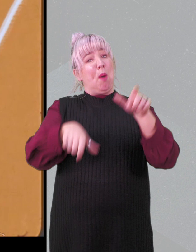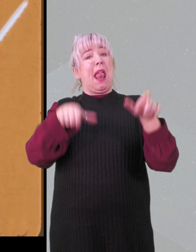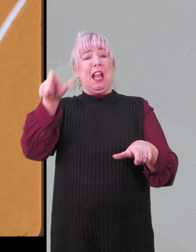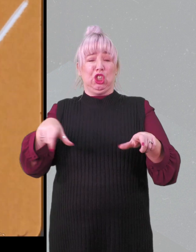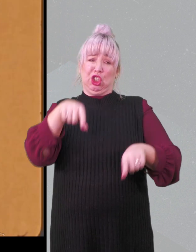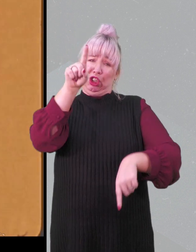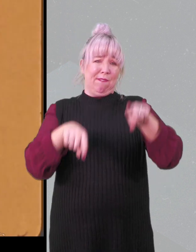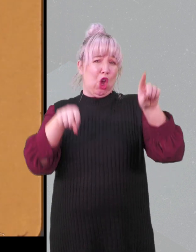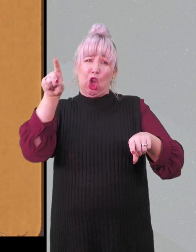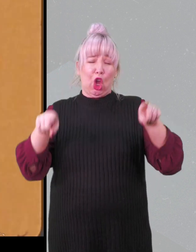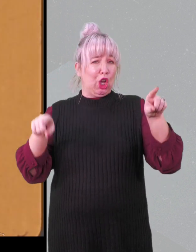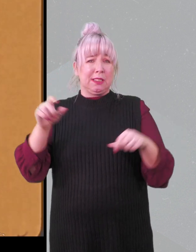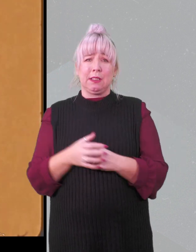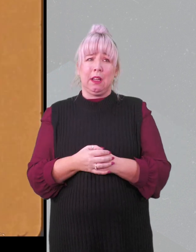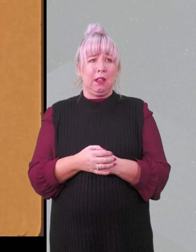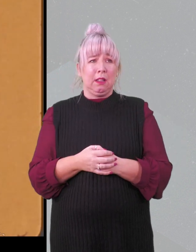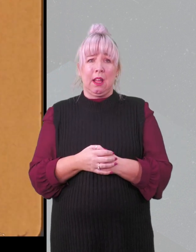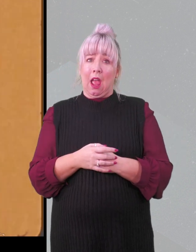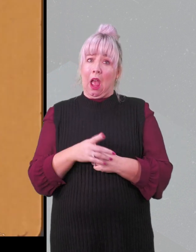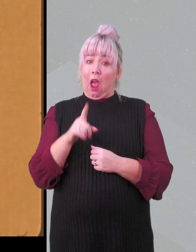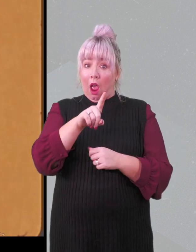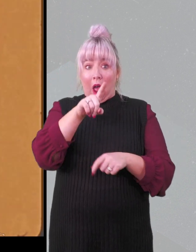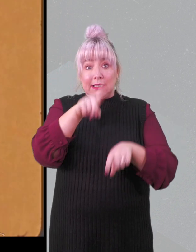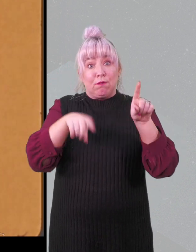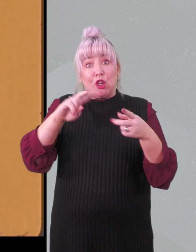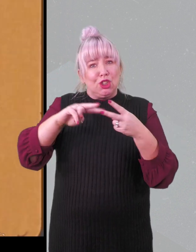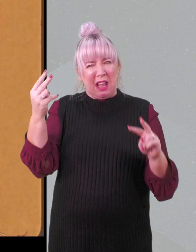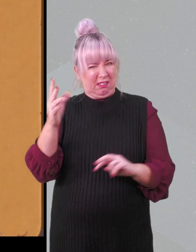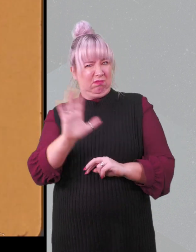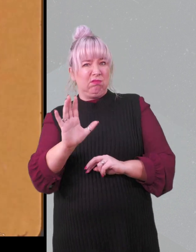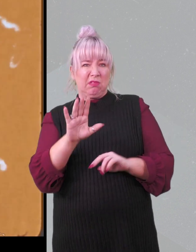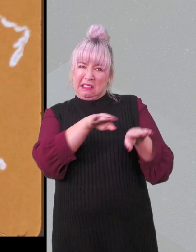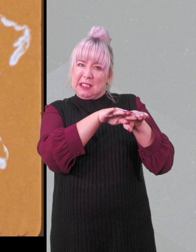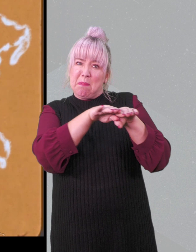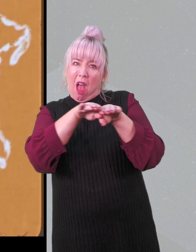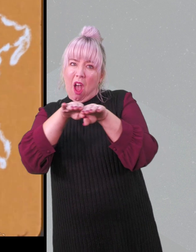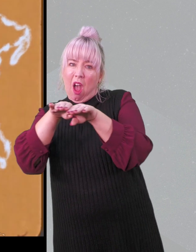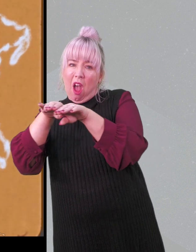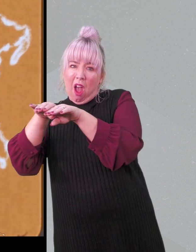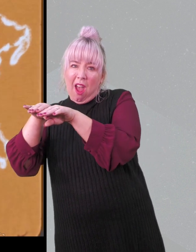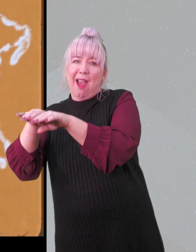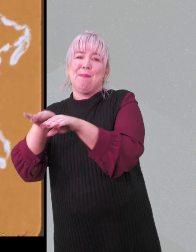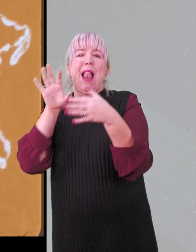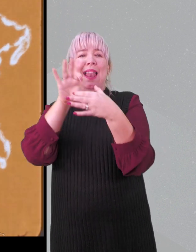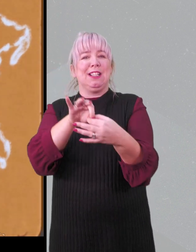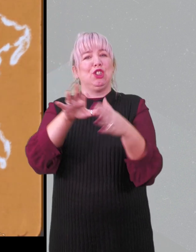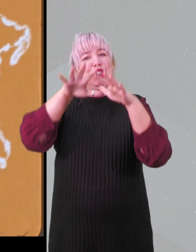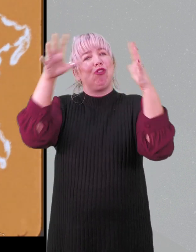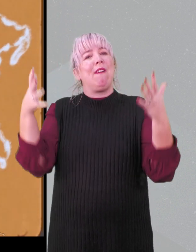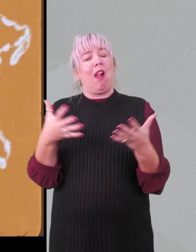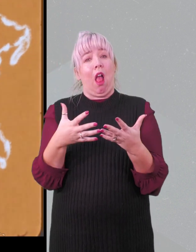incredibly diverse, there's actually very little overall genetic difference among us. These differences are distributed geographically and affected